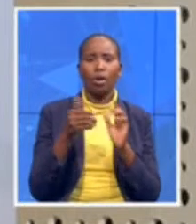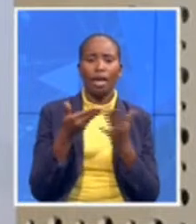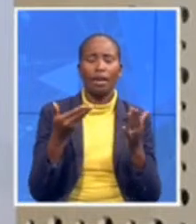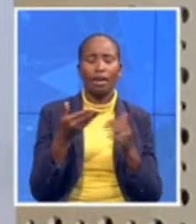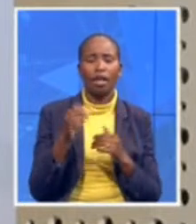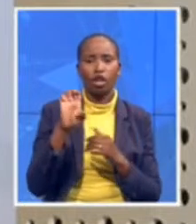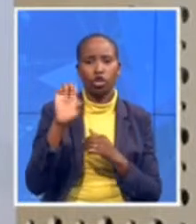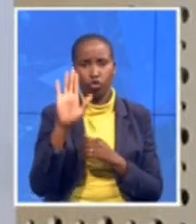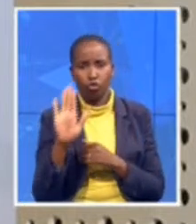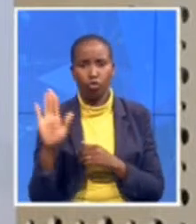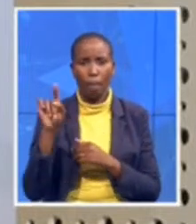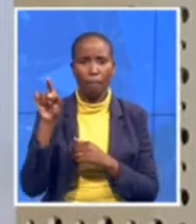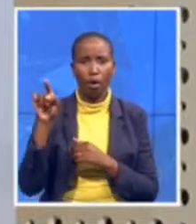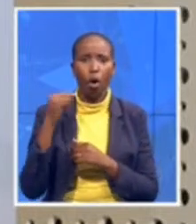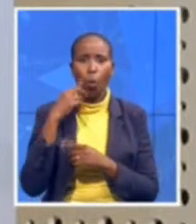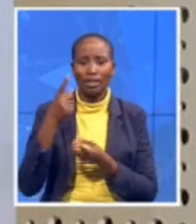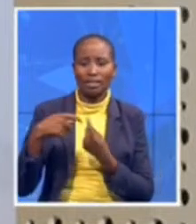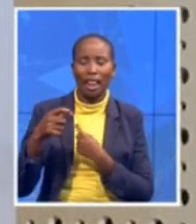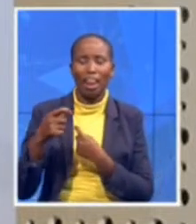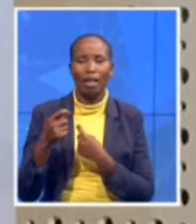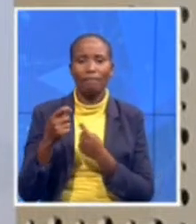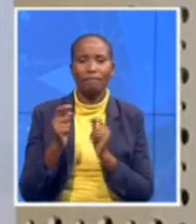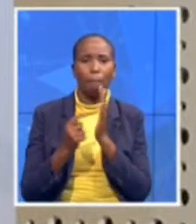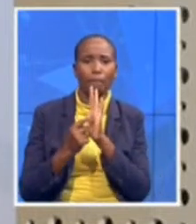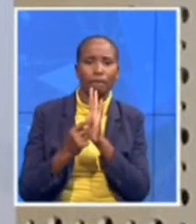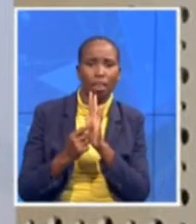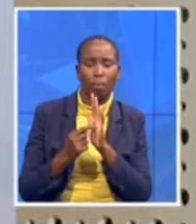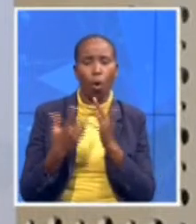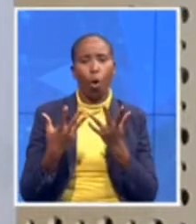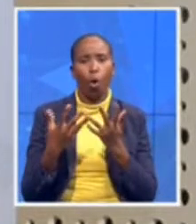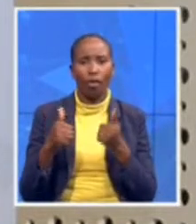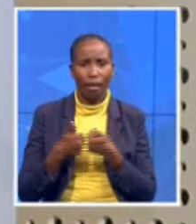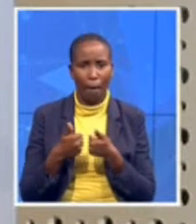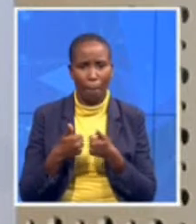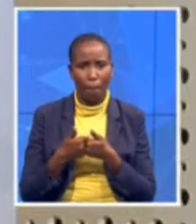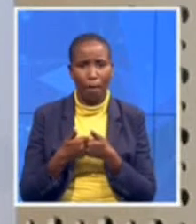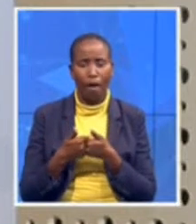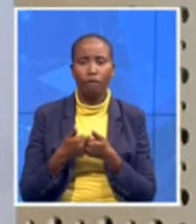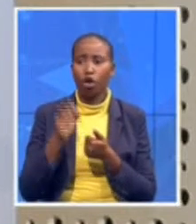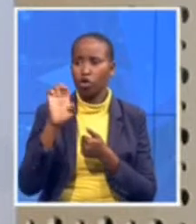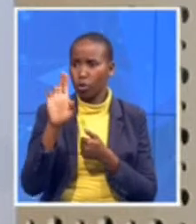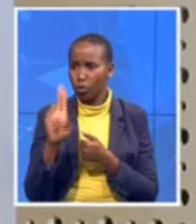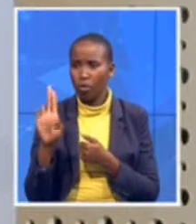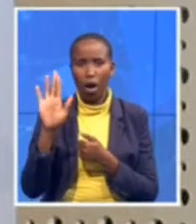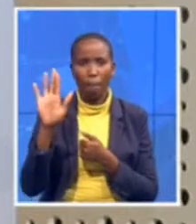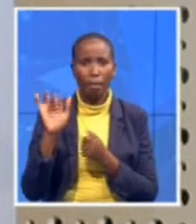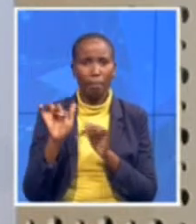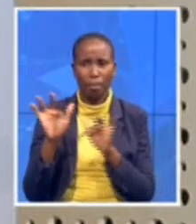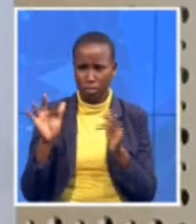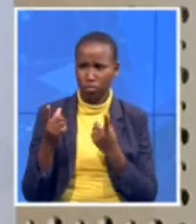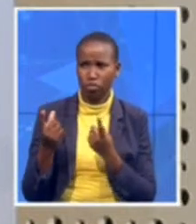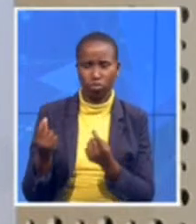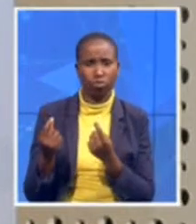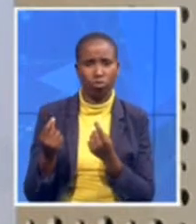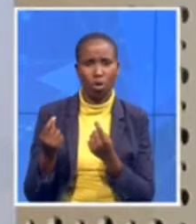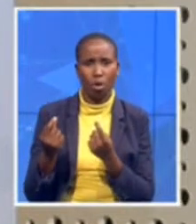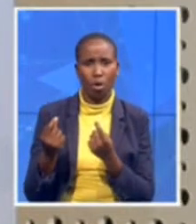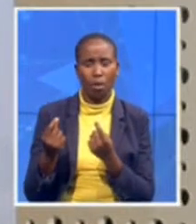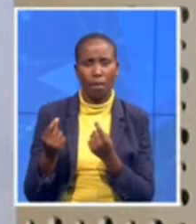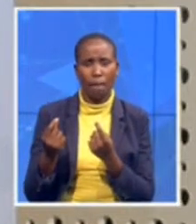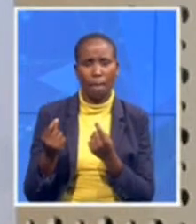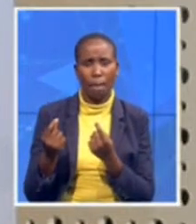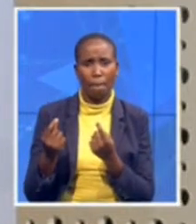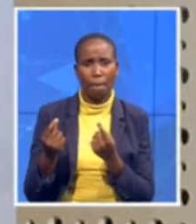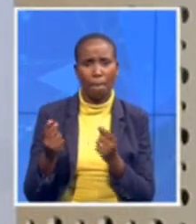game to European citizens does so within the boundaries of what is acceptable in